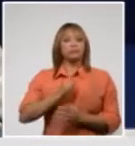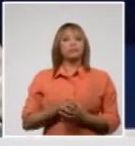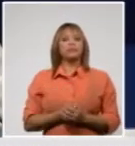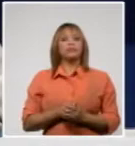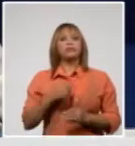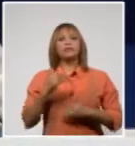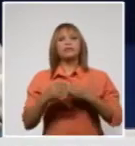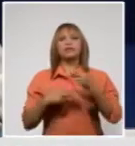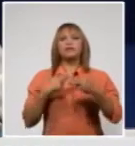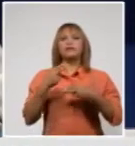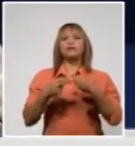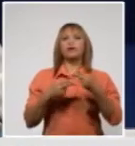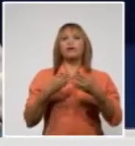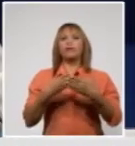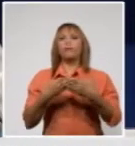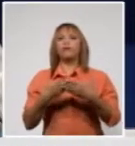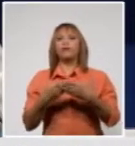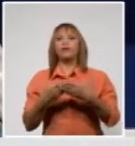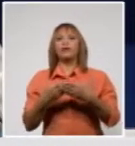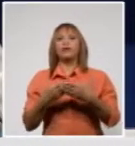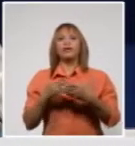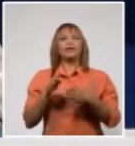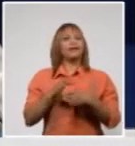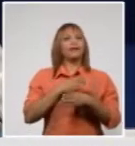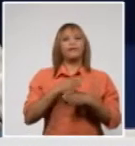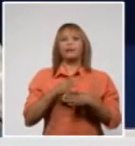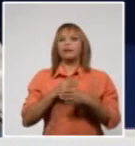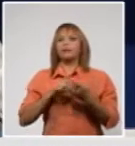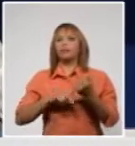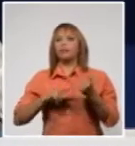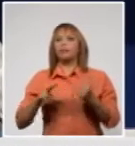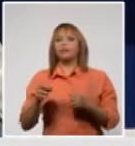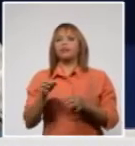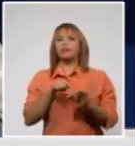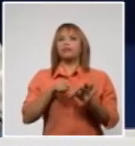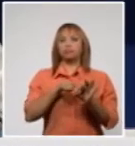408,727, of which